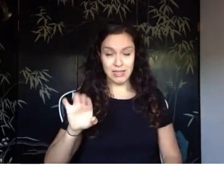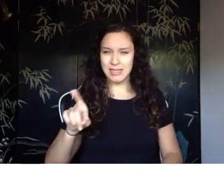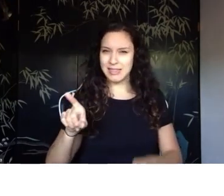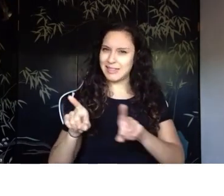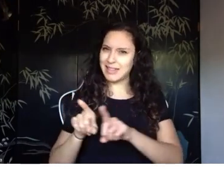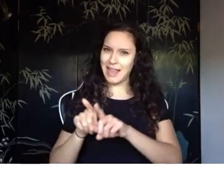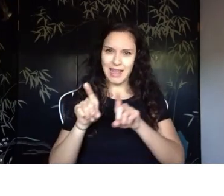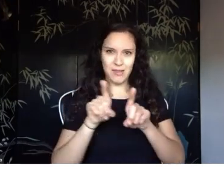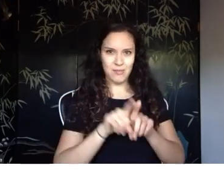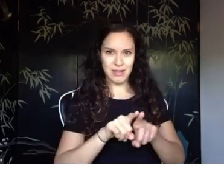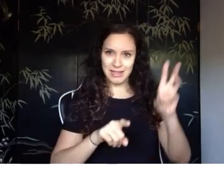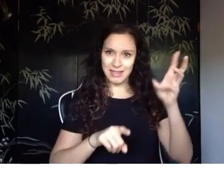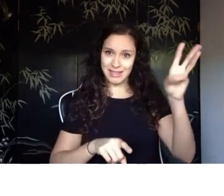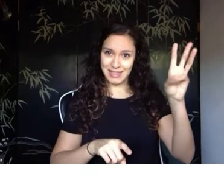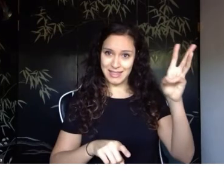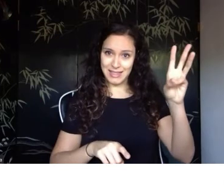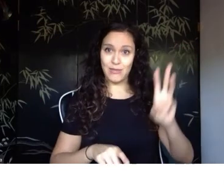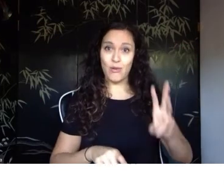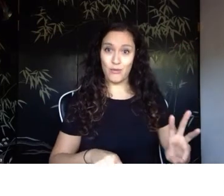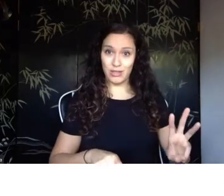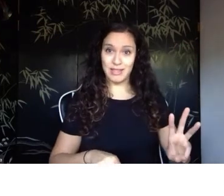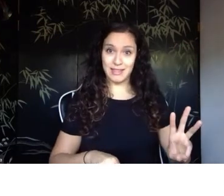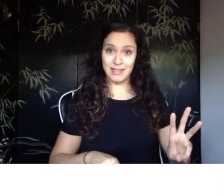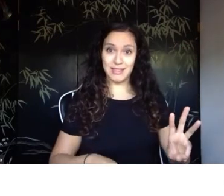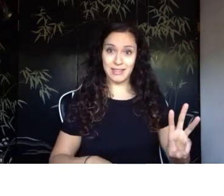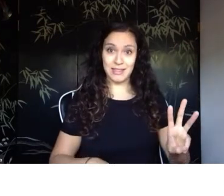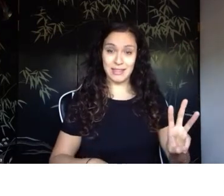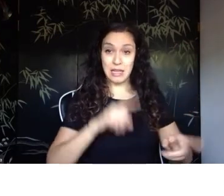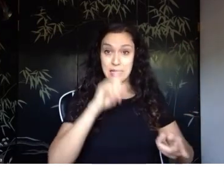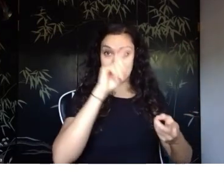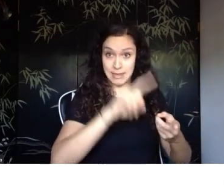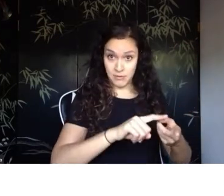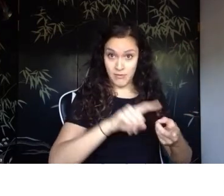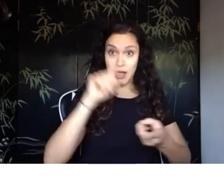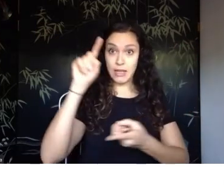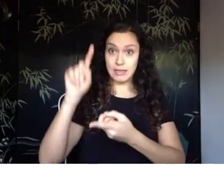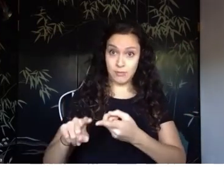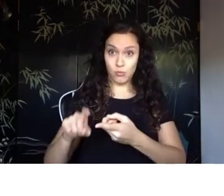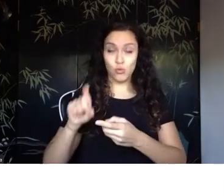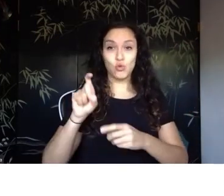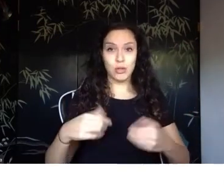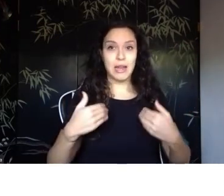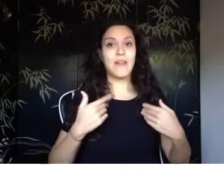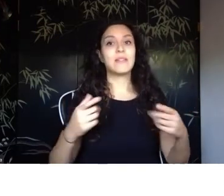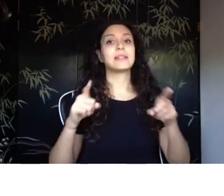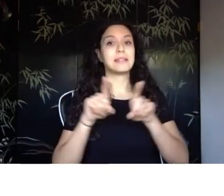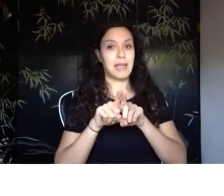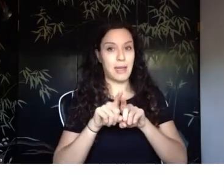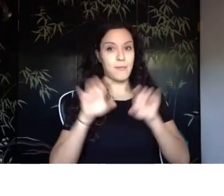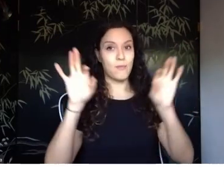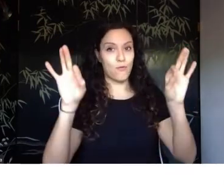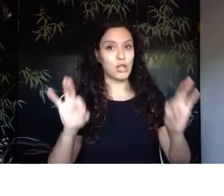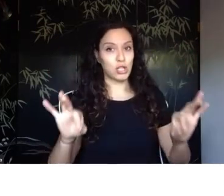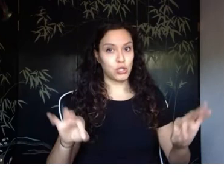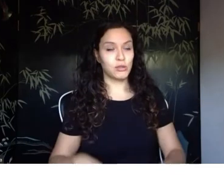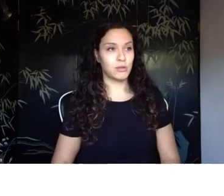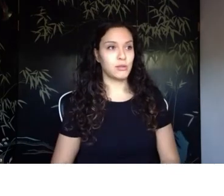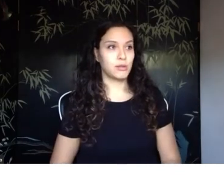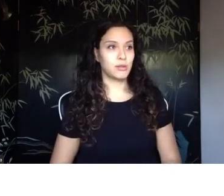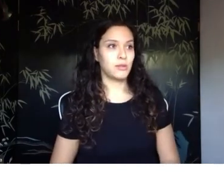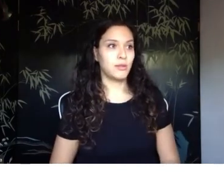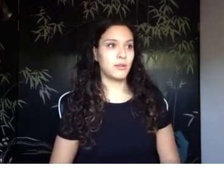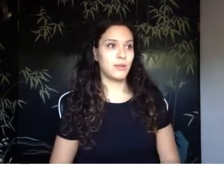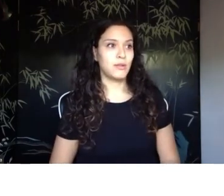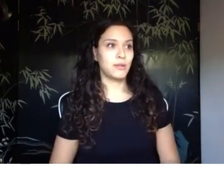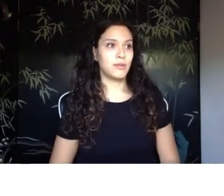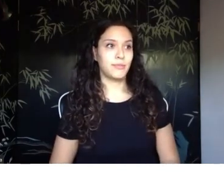saying. We're saying 24 out of 9 is the same thing as 16 over 6. And if you simplify both